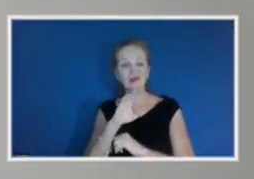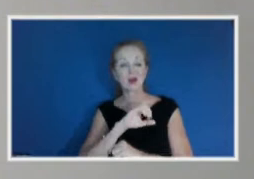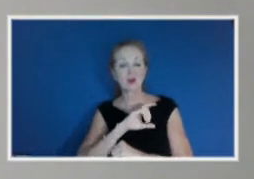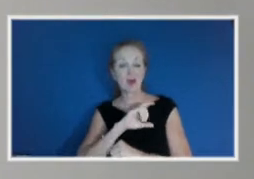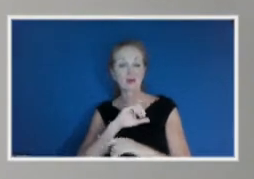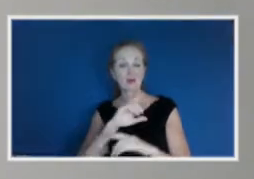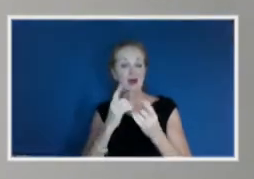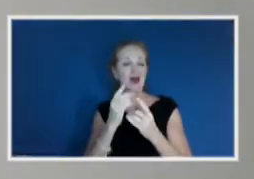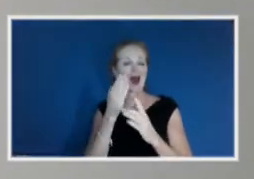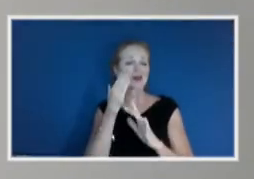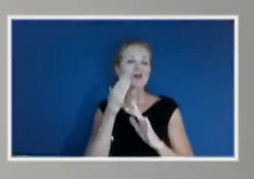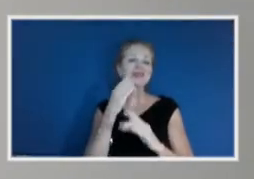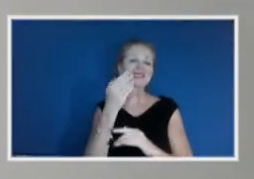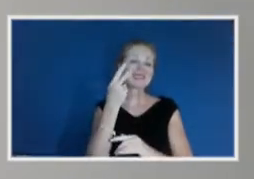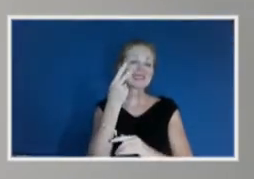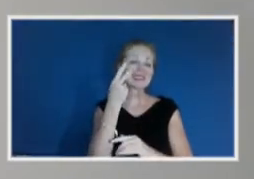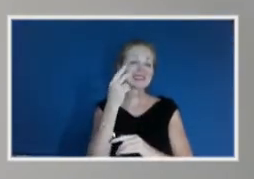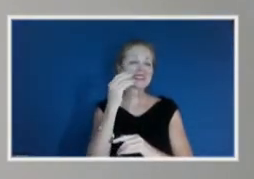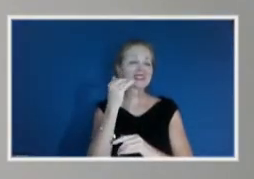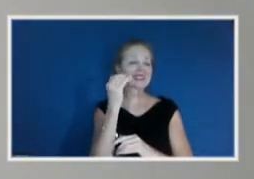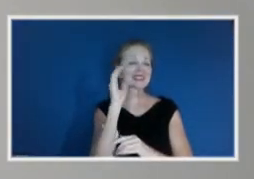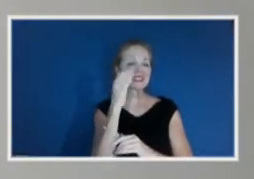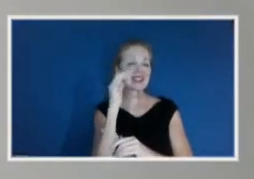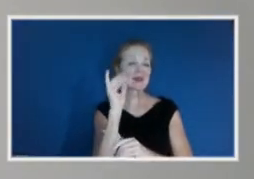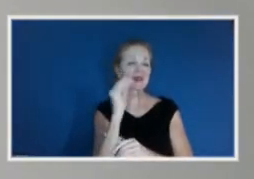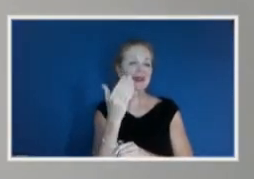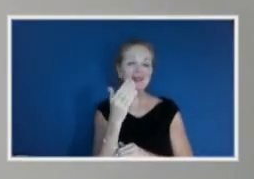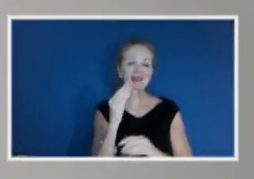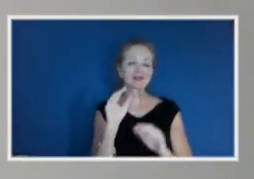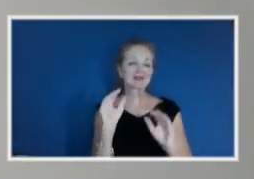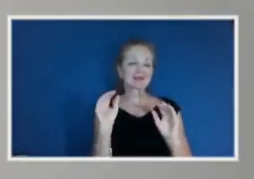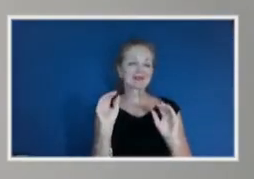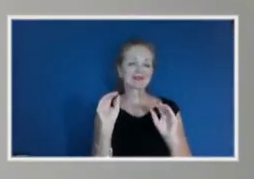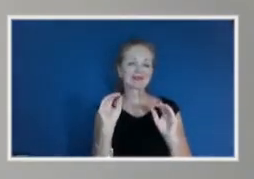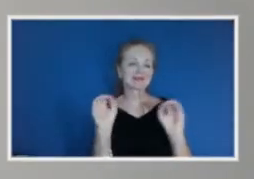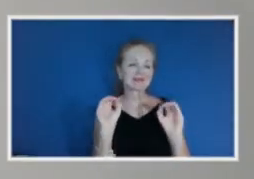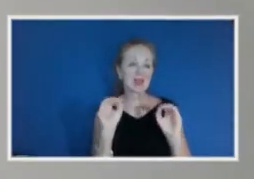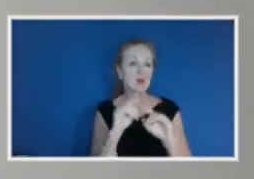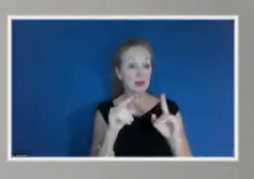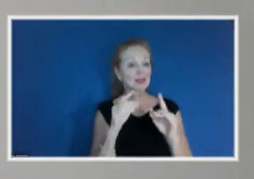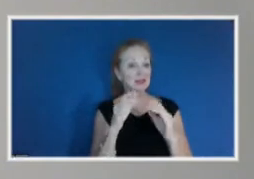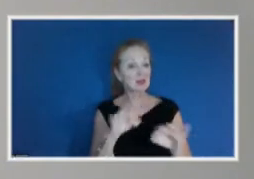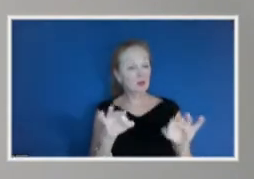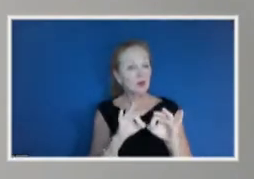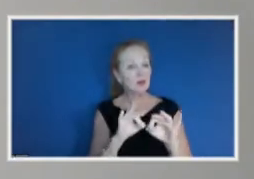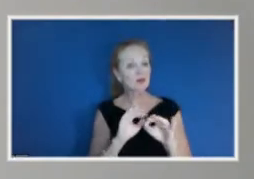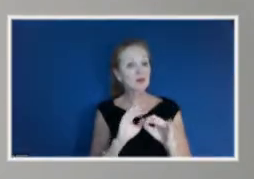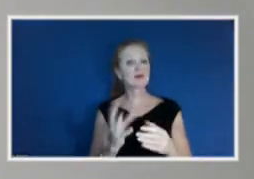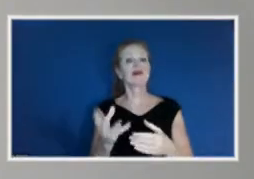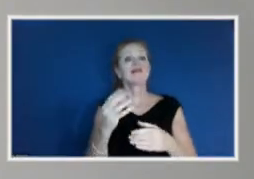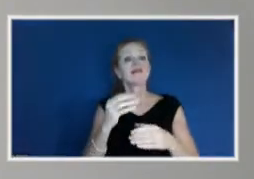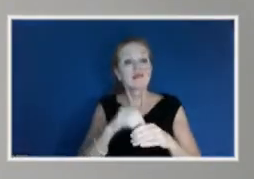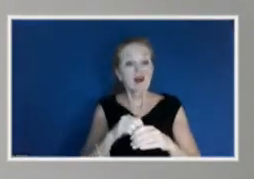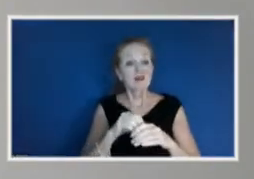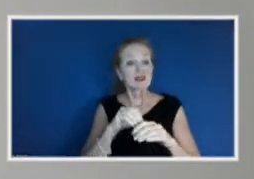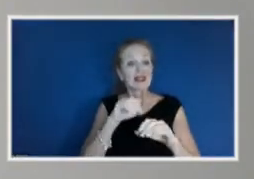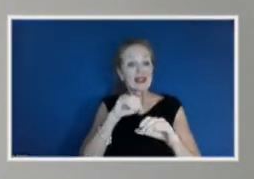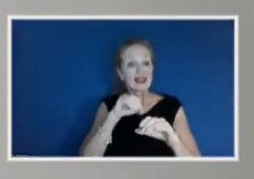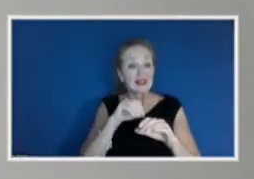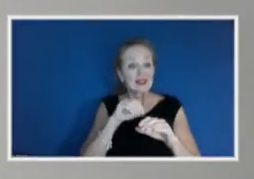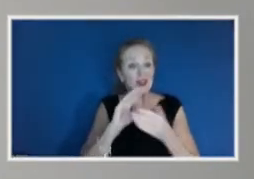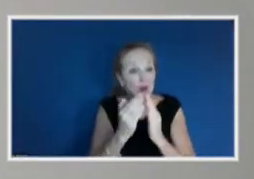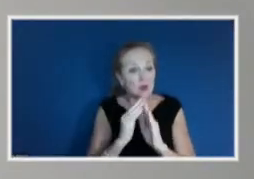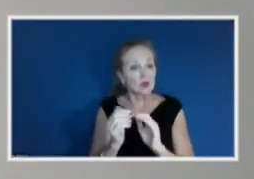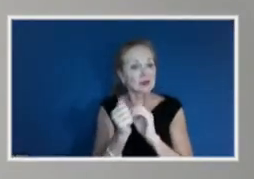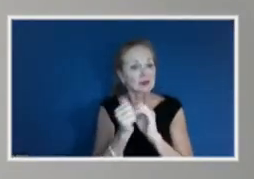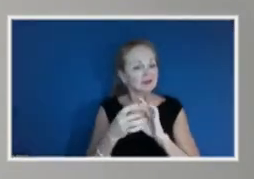is okay, but what we have to do is get into the communities and basically humanize who we are